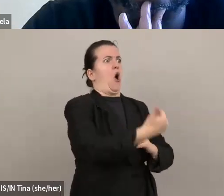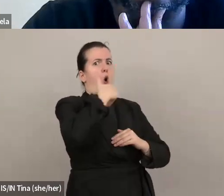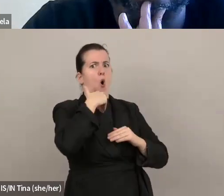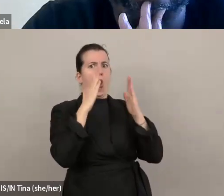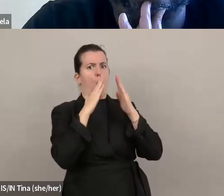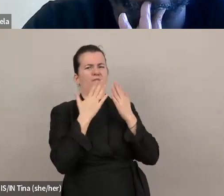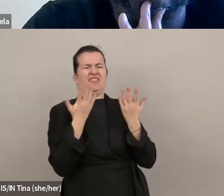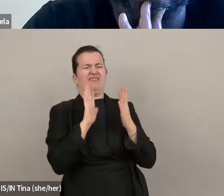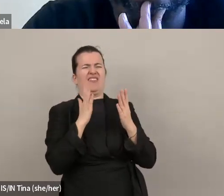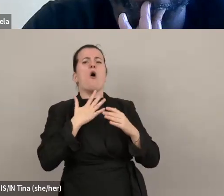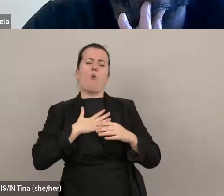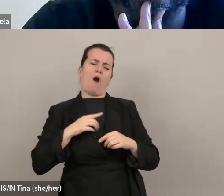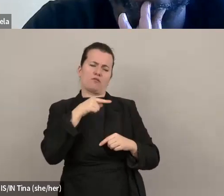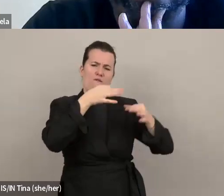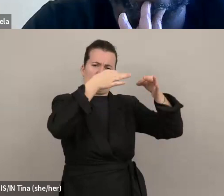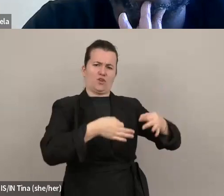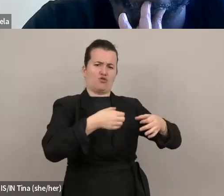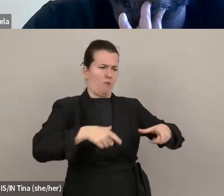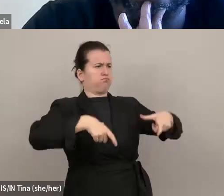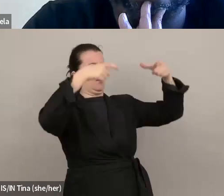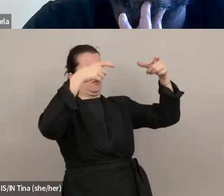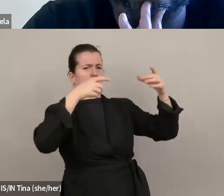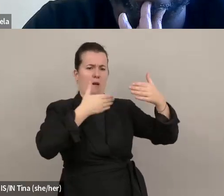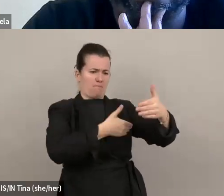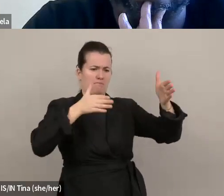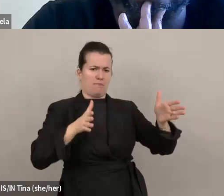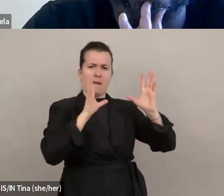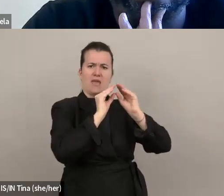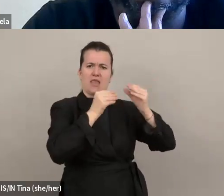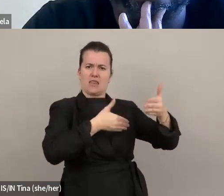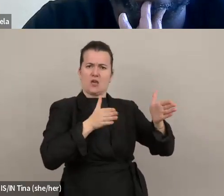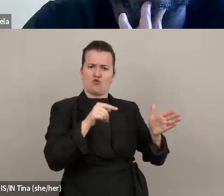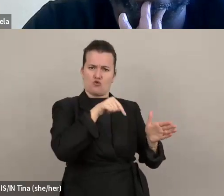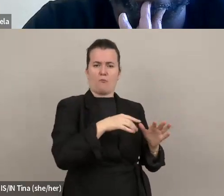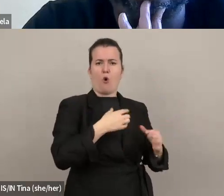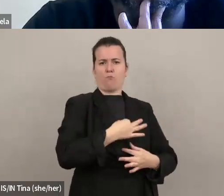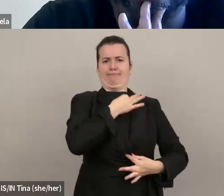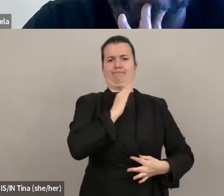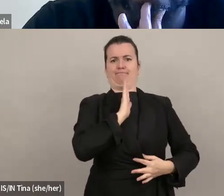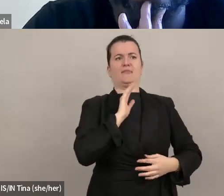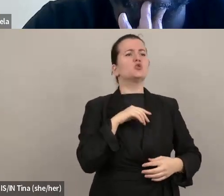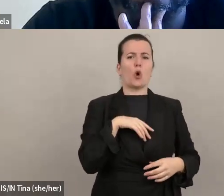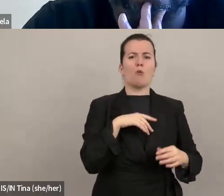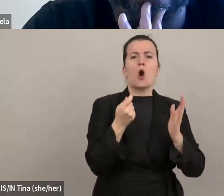place, building, meeting room, lobby, whatever, and an address for my